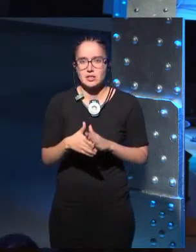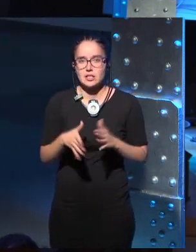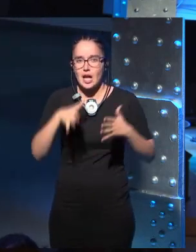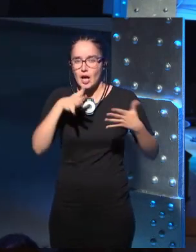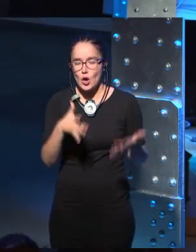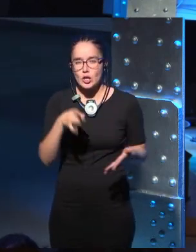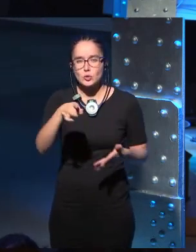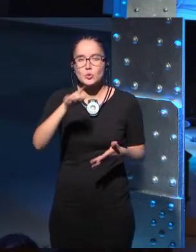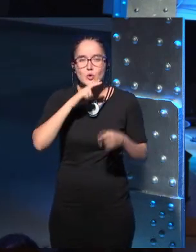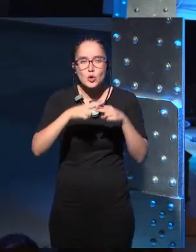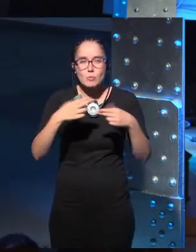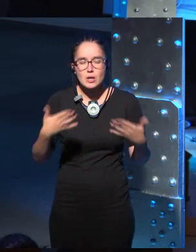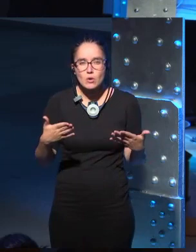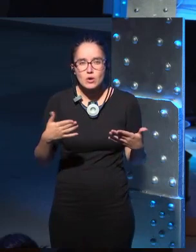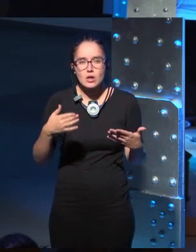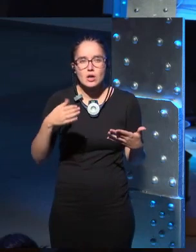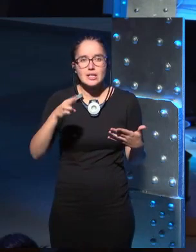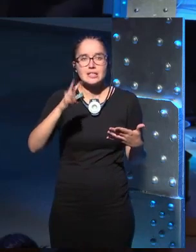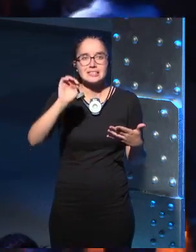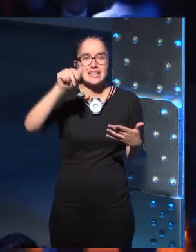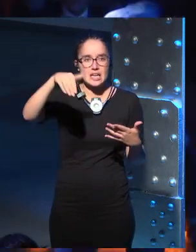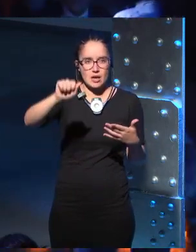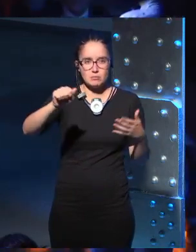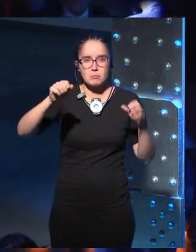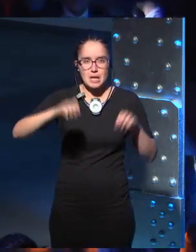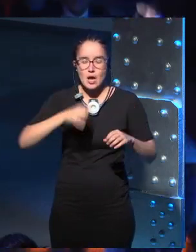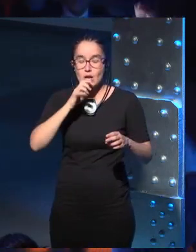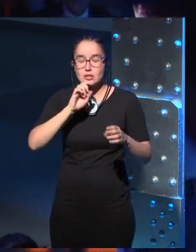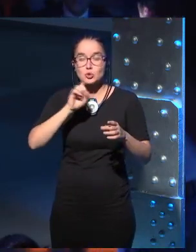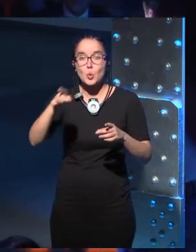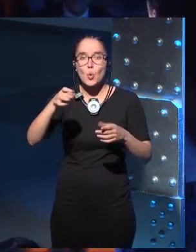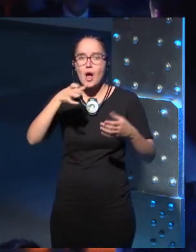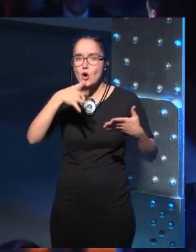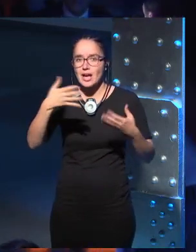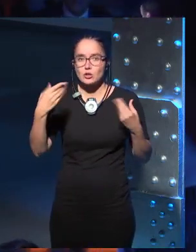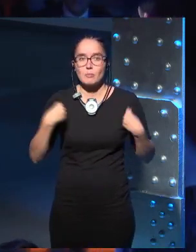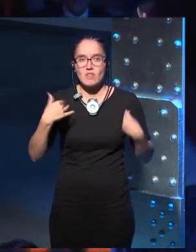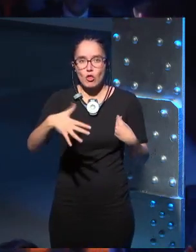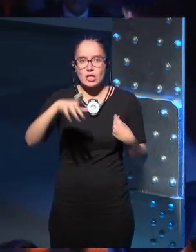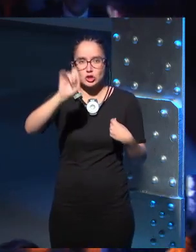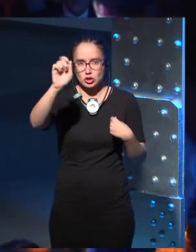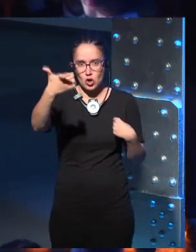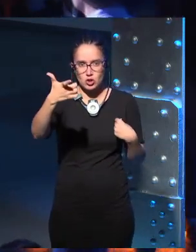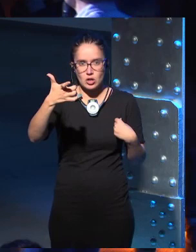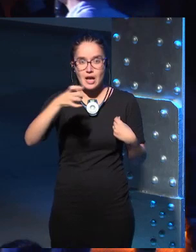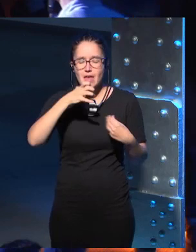what's your name? Tanya. Tanya, I'm going to send you to the Sun, okay? Tanya, is it hot on the